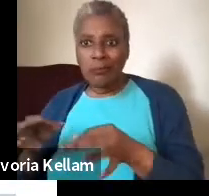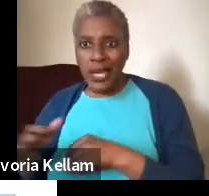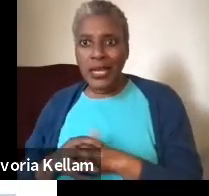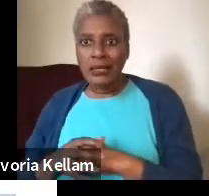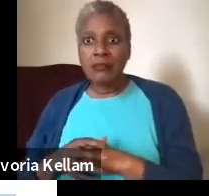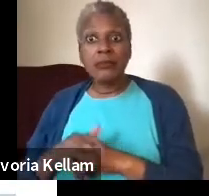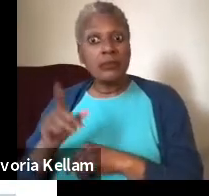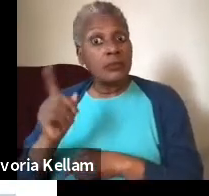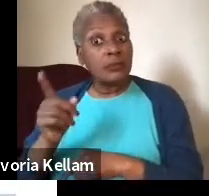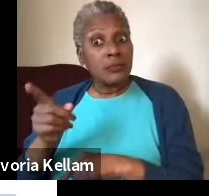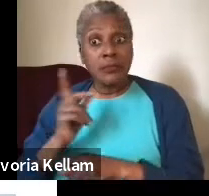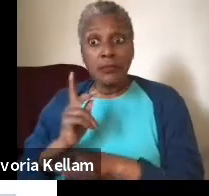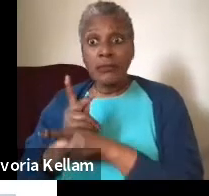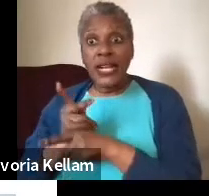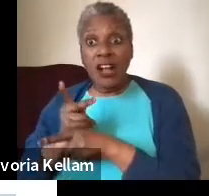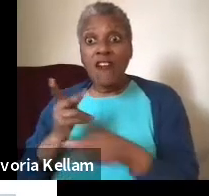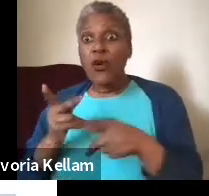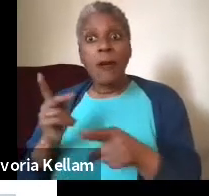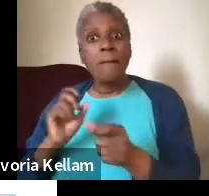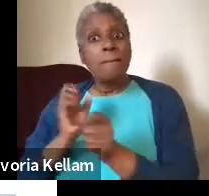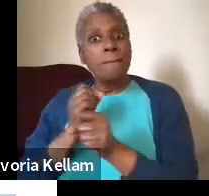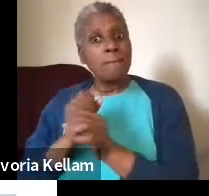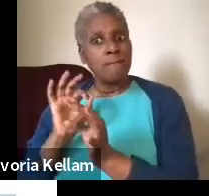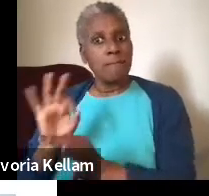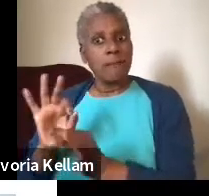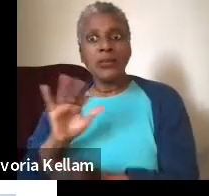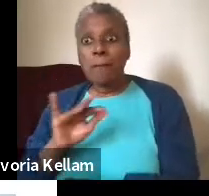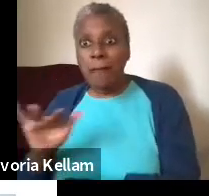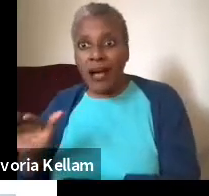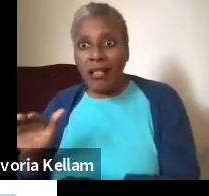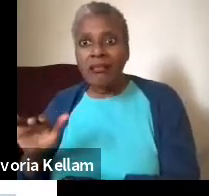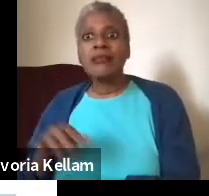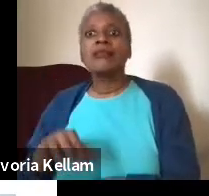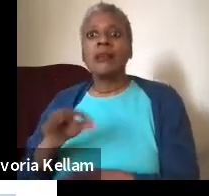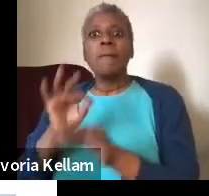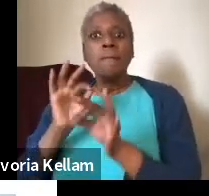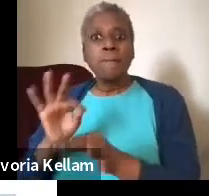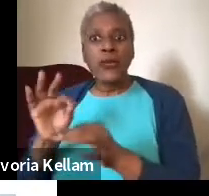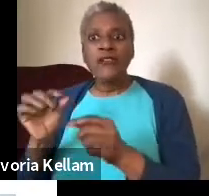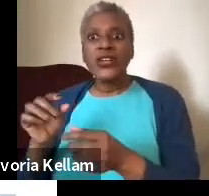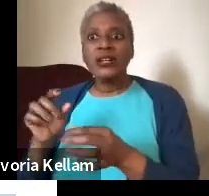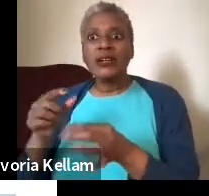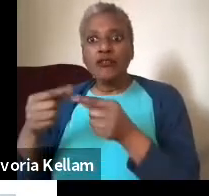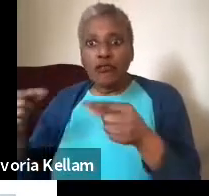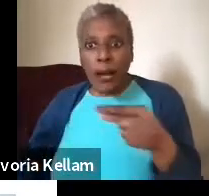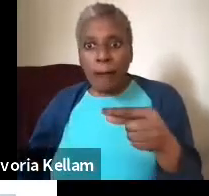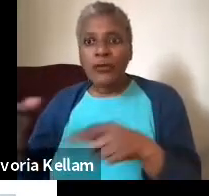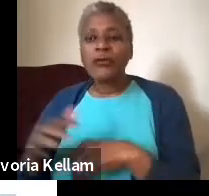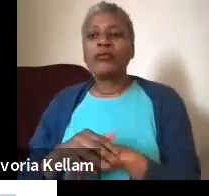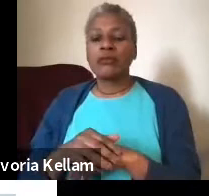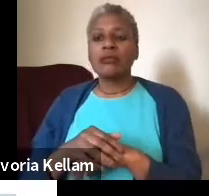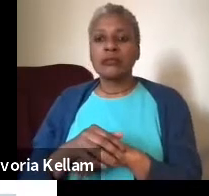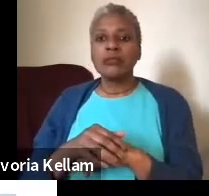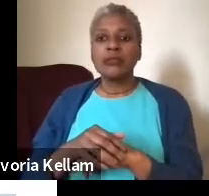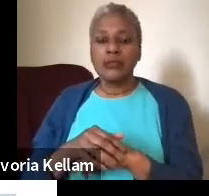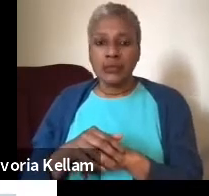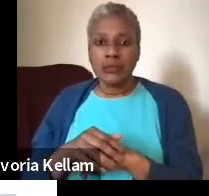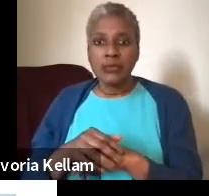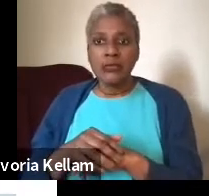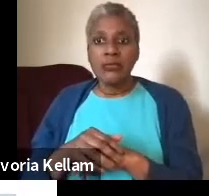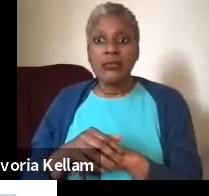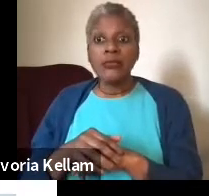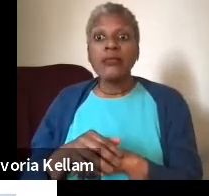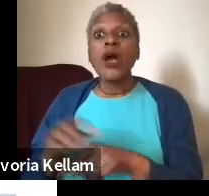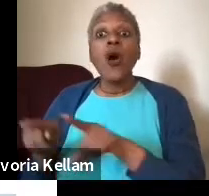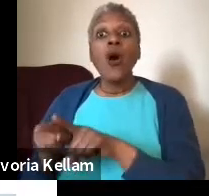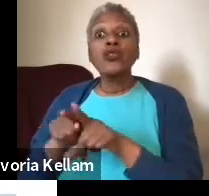mistakes that are here. So another way to introduce yourself to voters is to attend the candidate forum for the council you